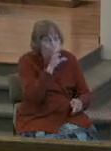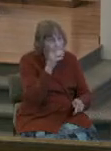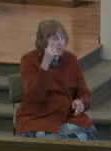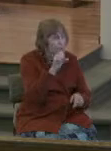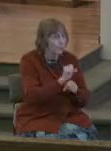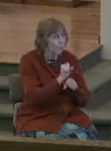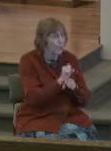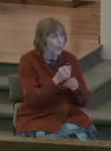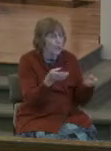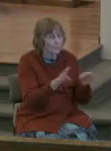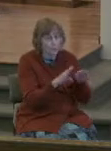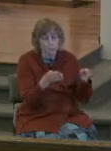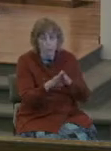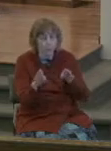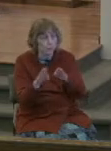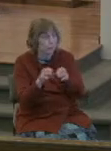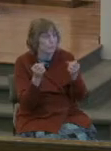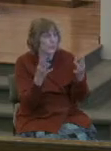businesses closing. Right now,